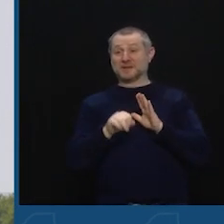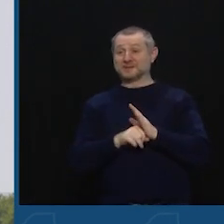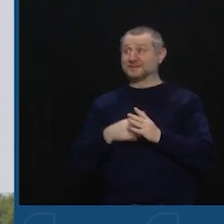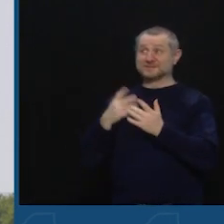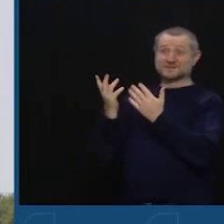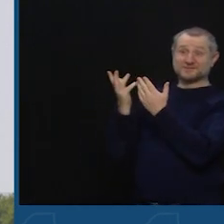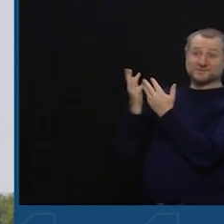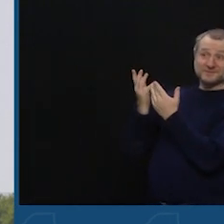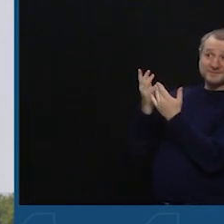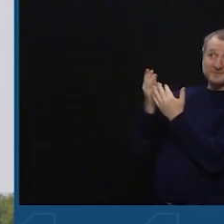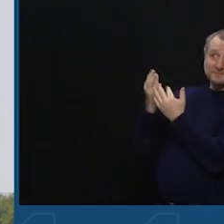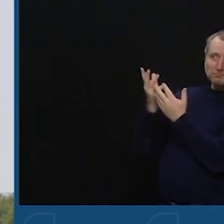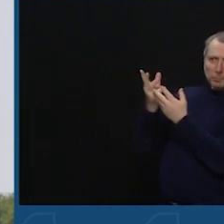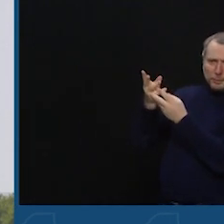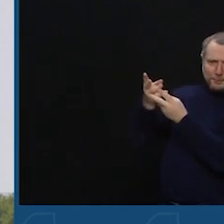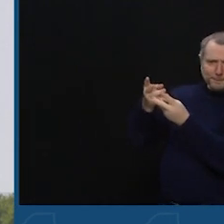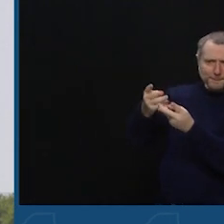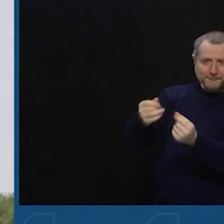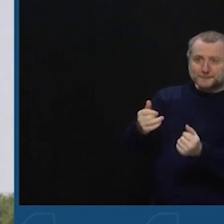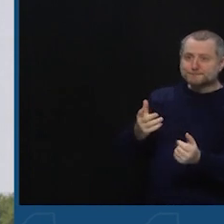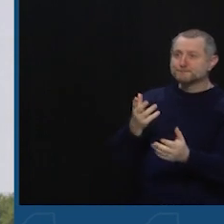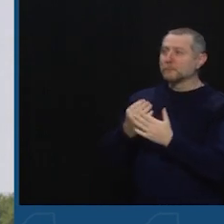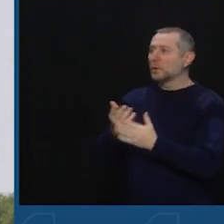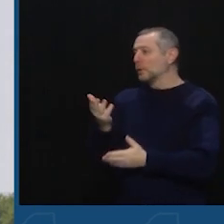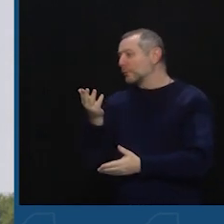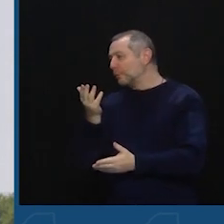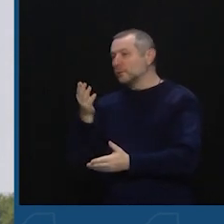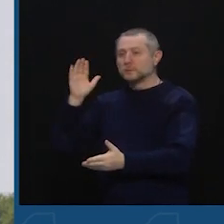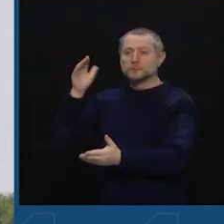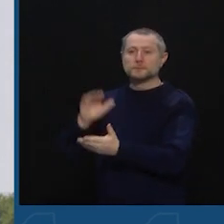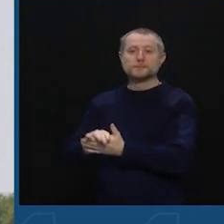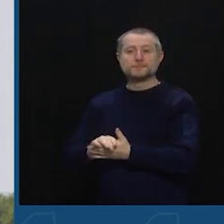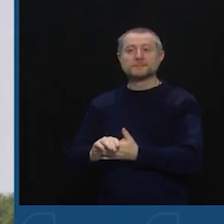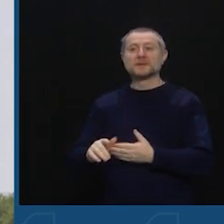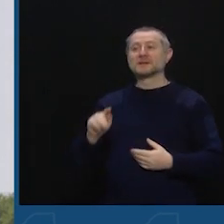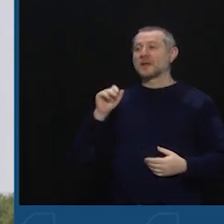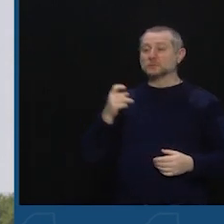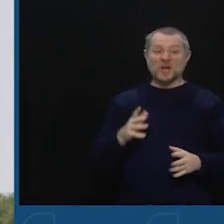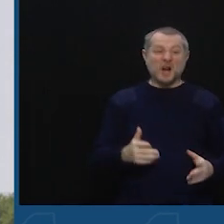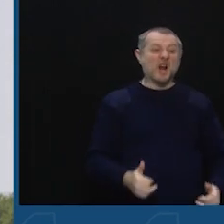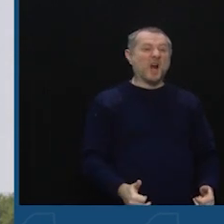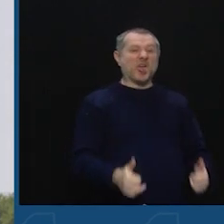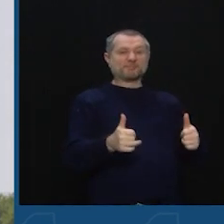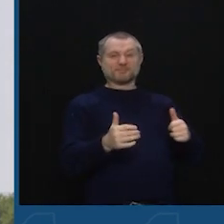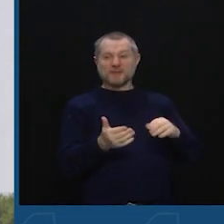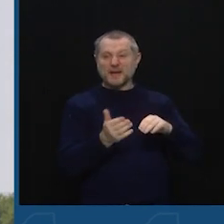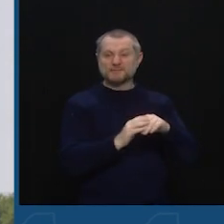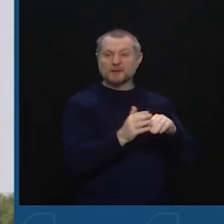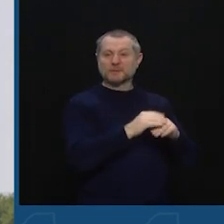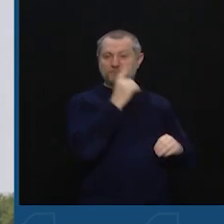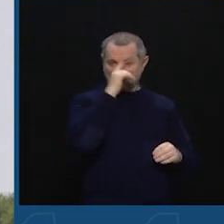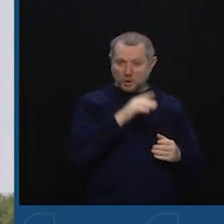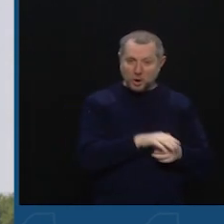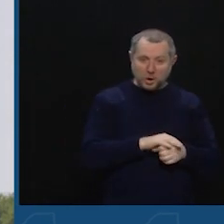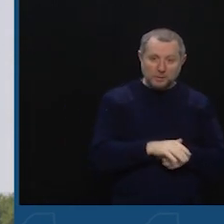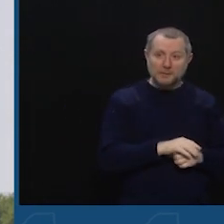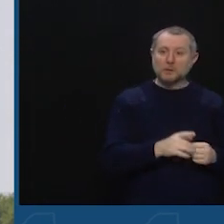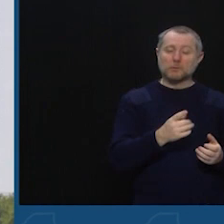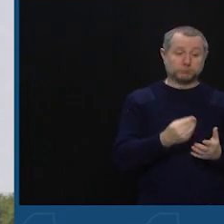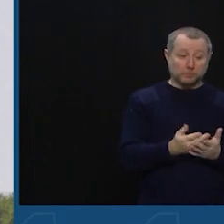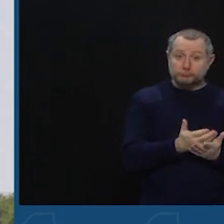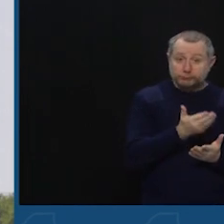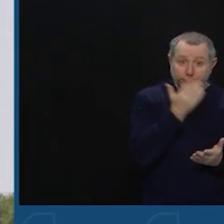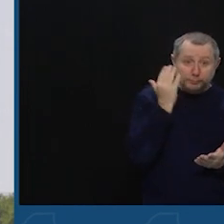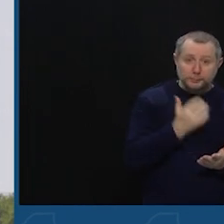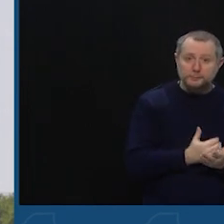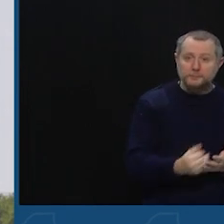its means, taxes go up, the money for localities dries up, schools, it comes back to the state because everybody